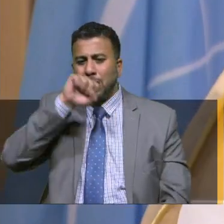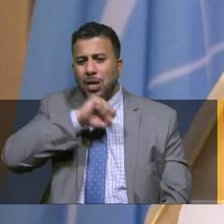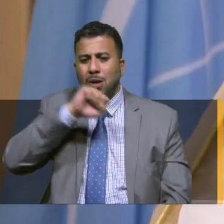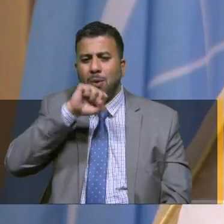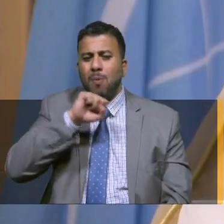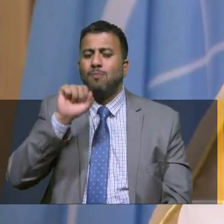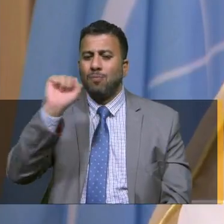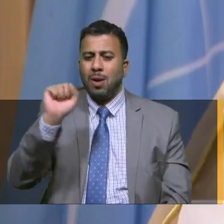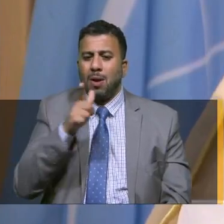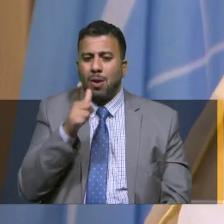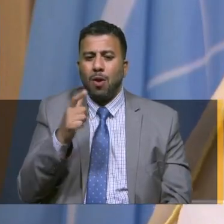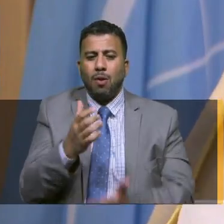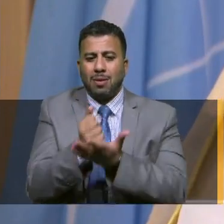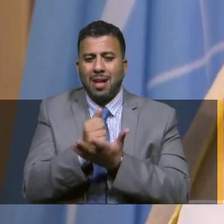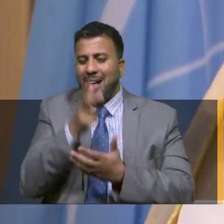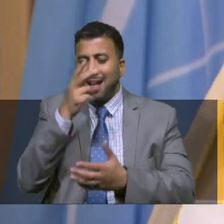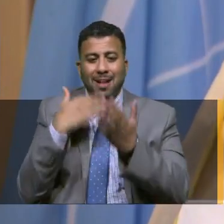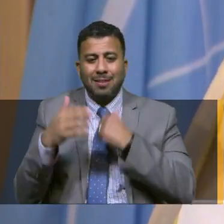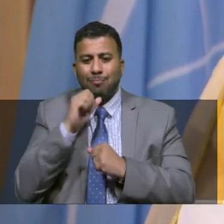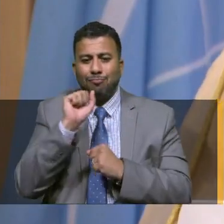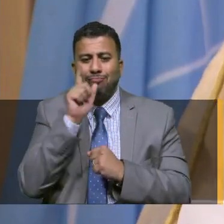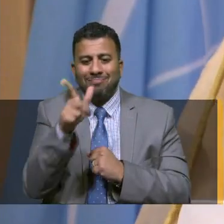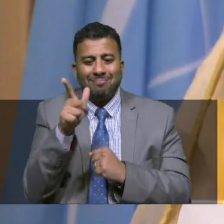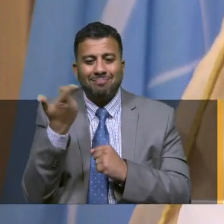the old fort, they started demolition.